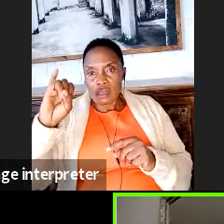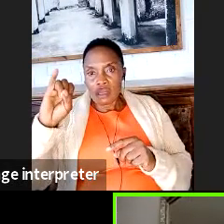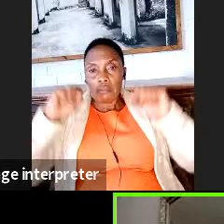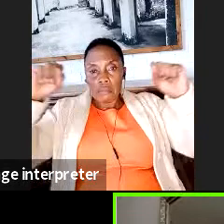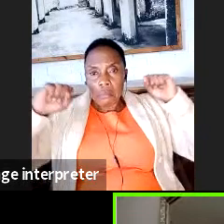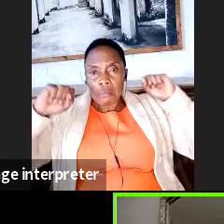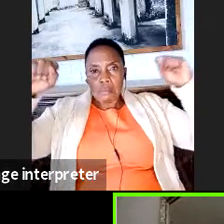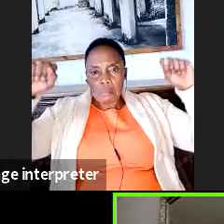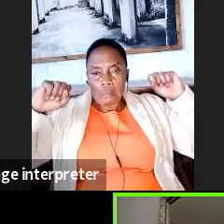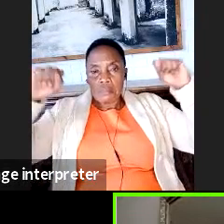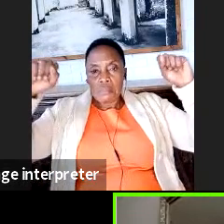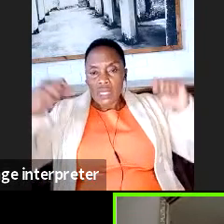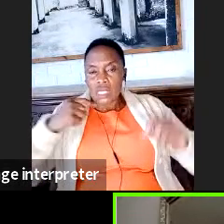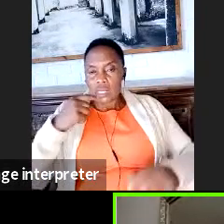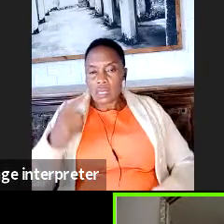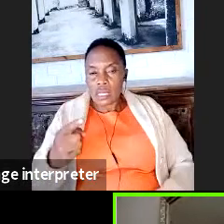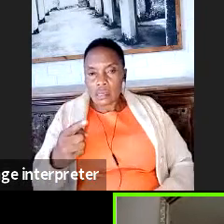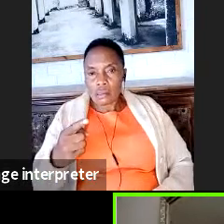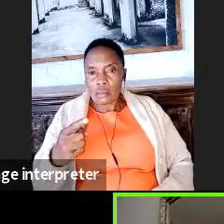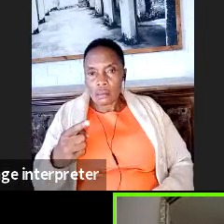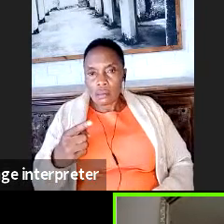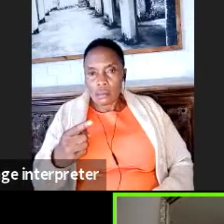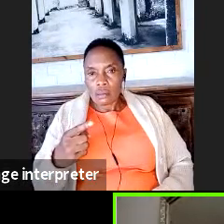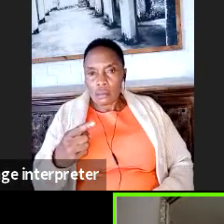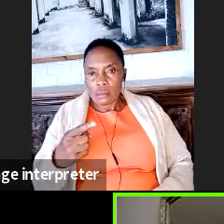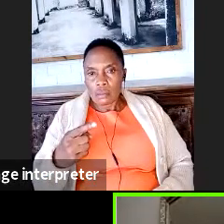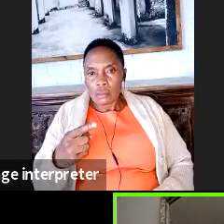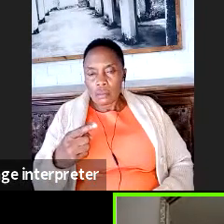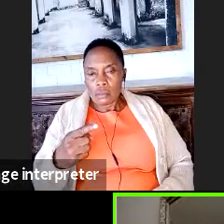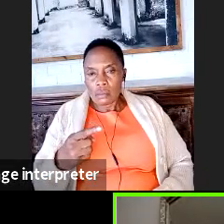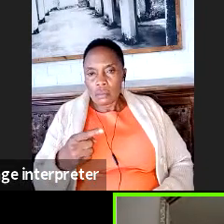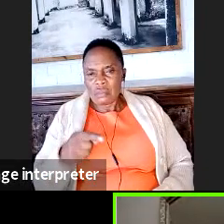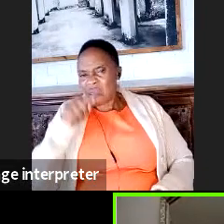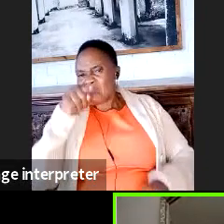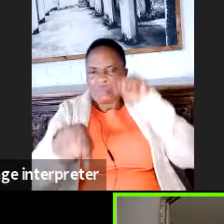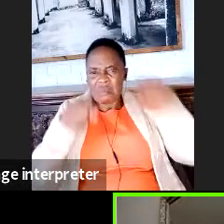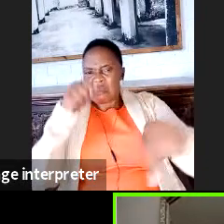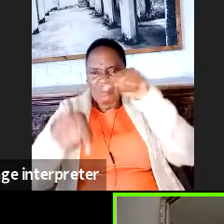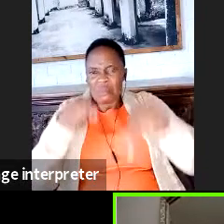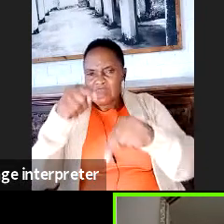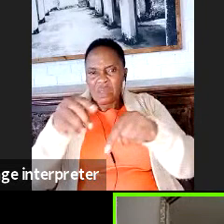just say that the bullying online is not